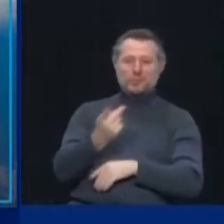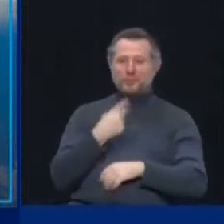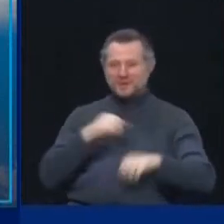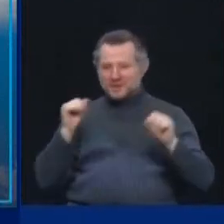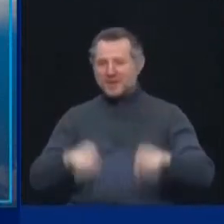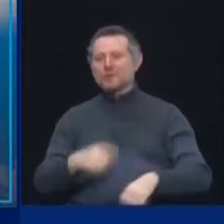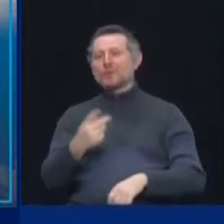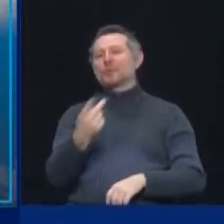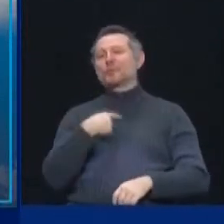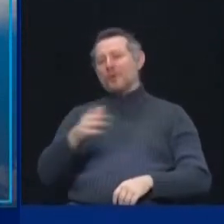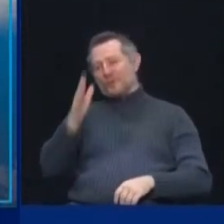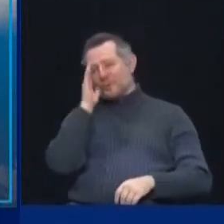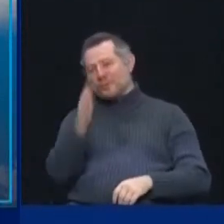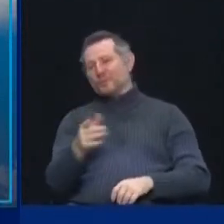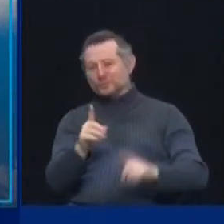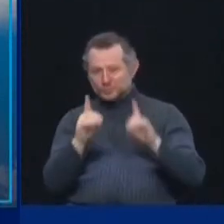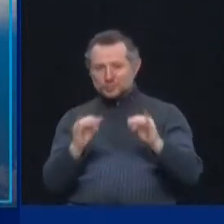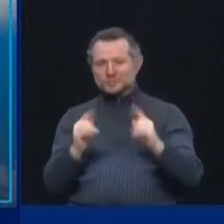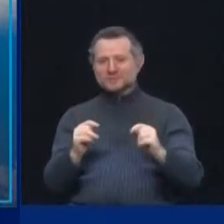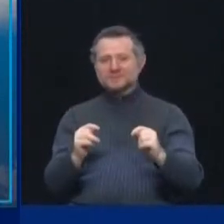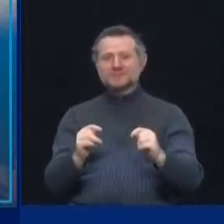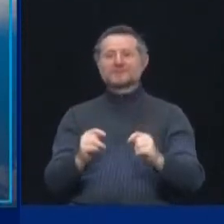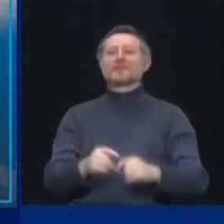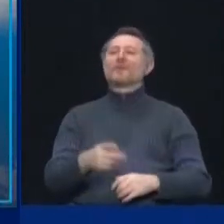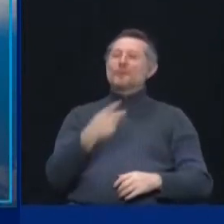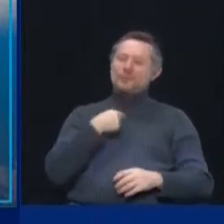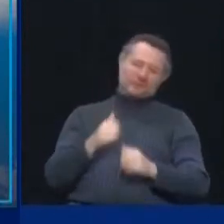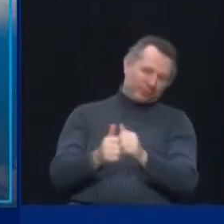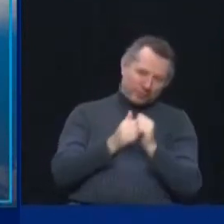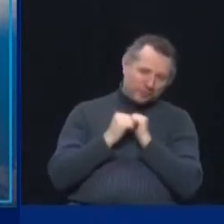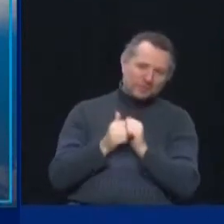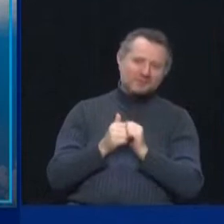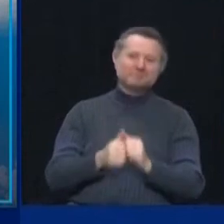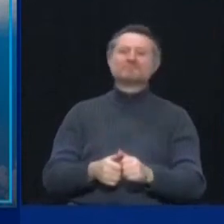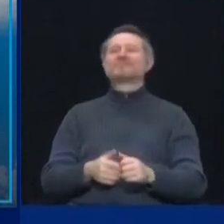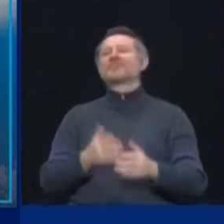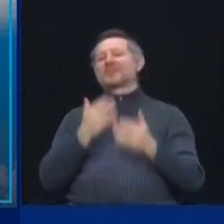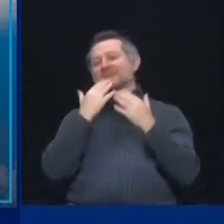do it, and we're going to make it happen together. Thank you very much.